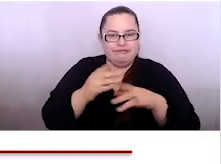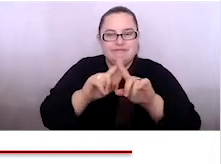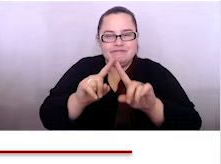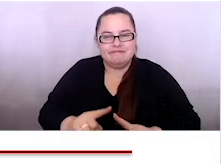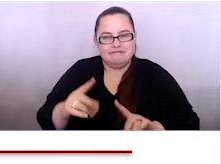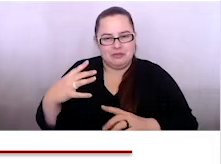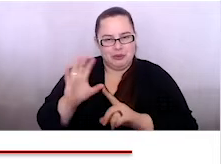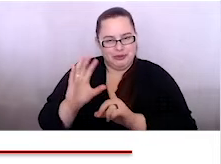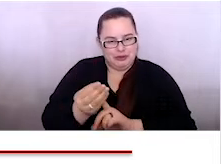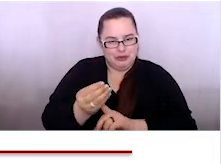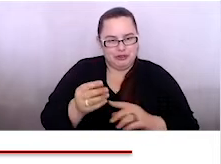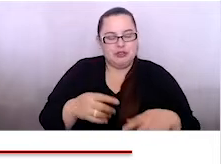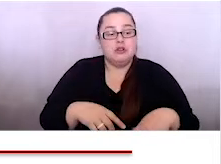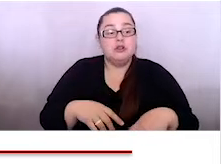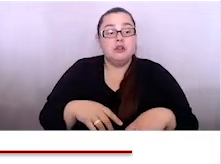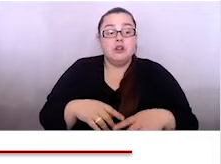may be